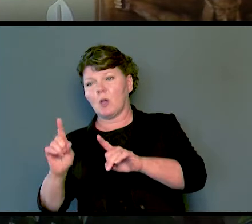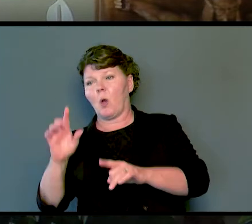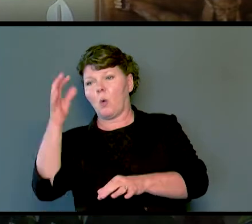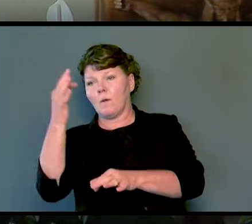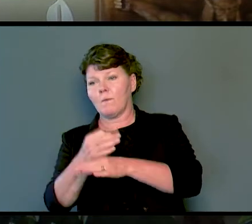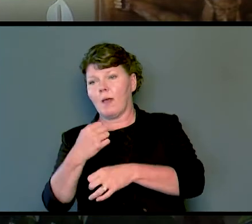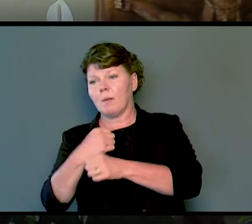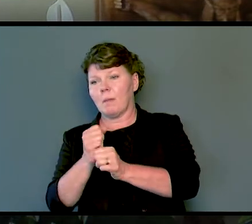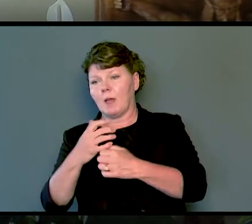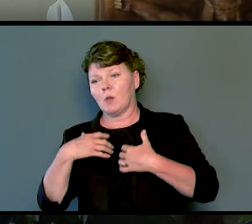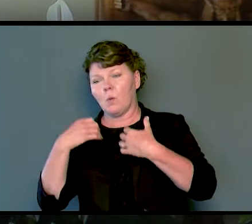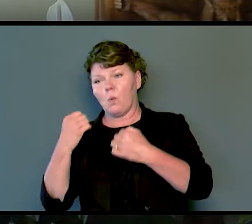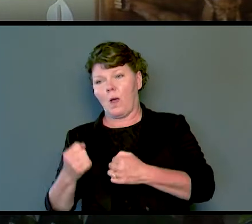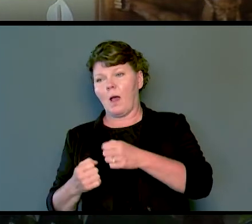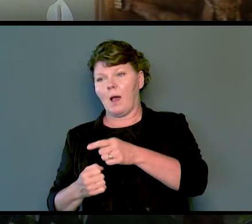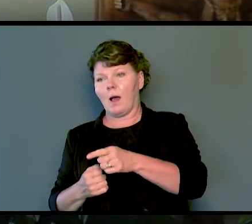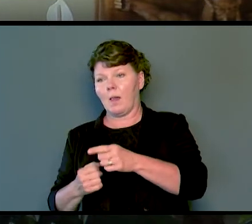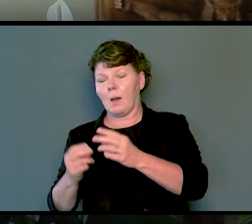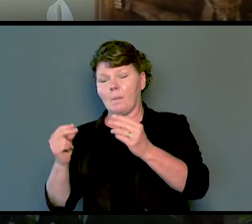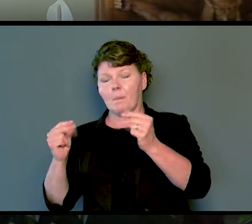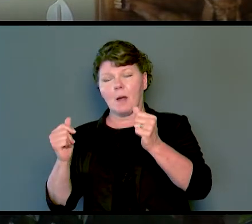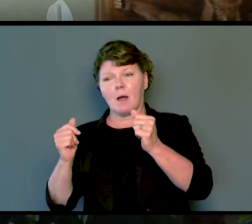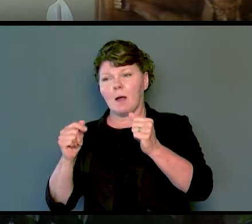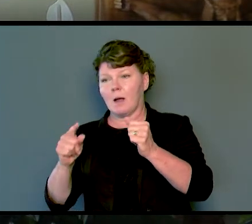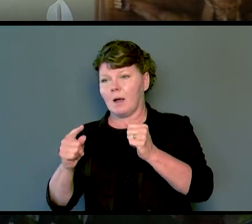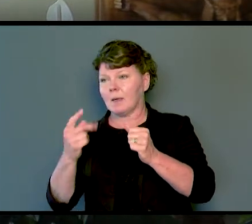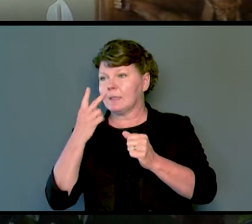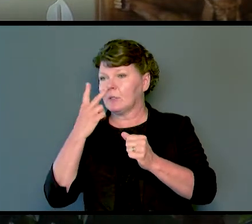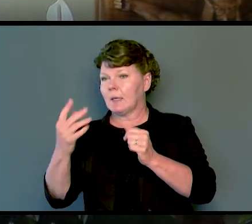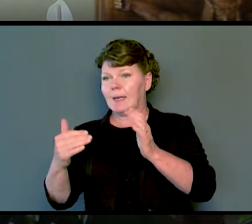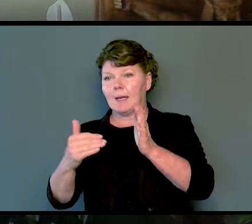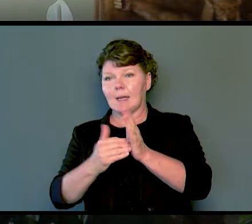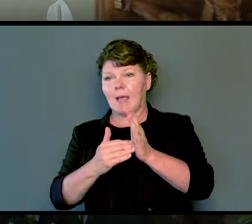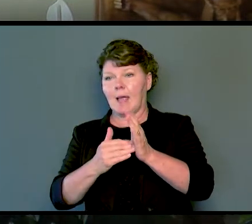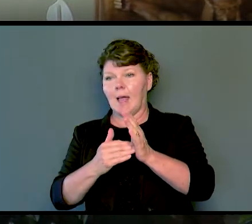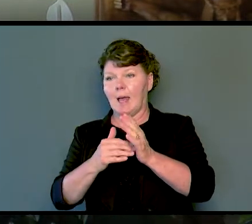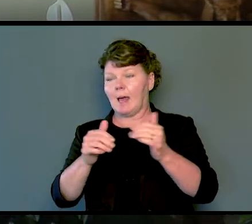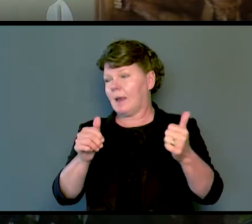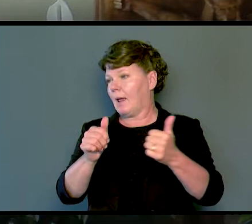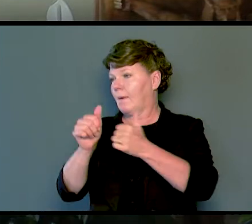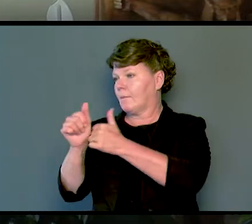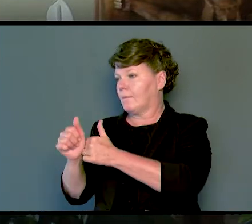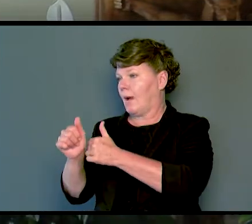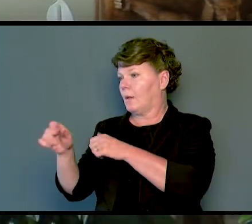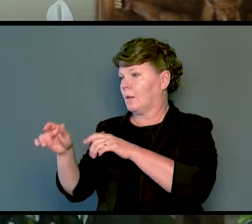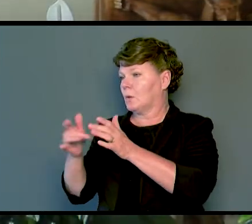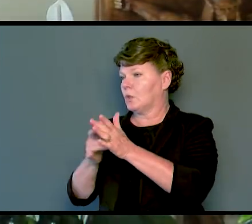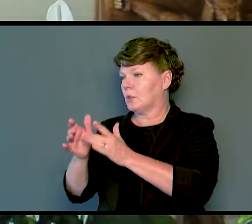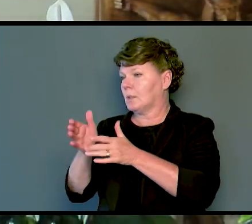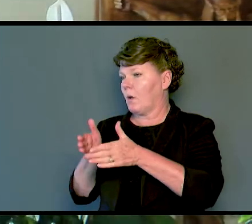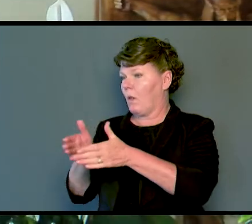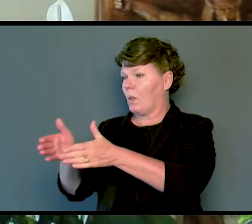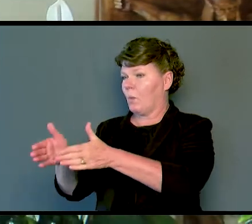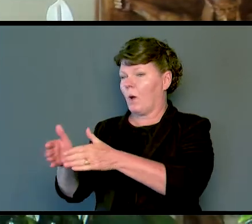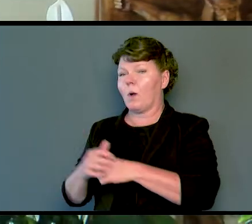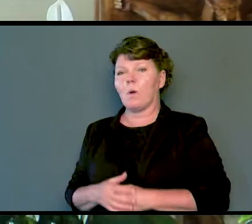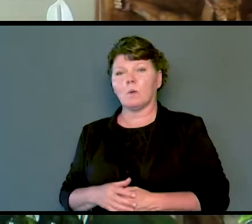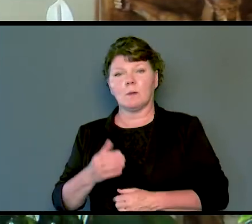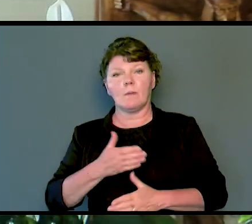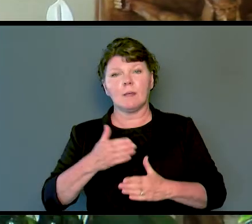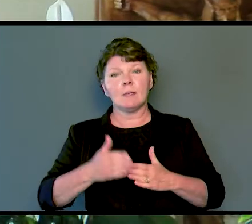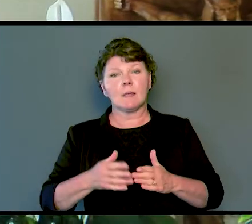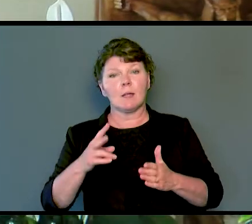has made you well." And immediately he regained his sight and began following him on the road. This ends the reading.